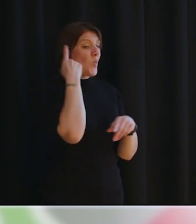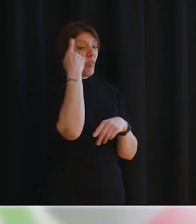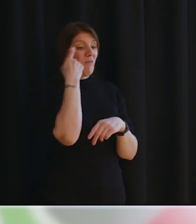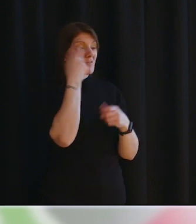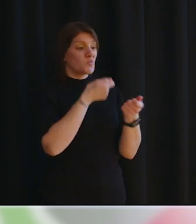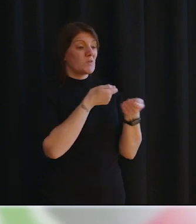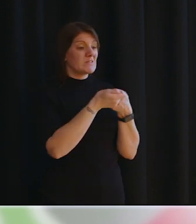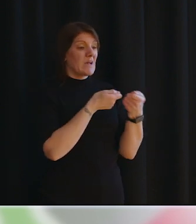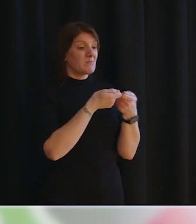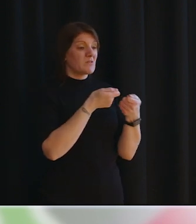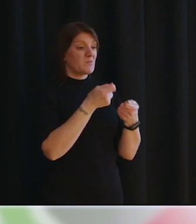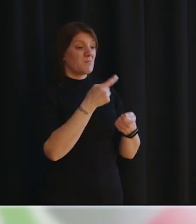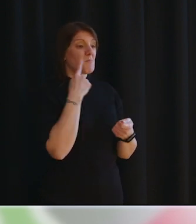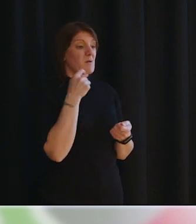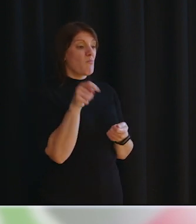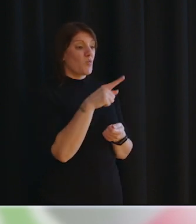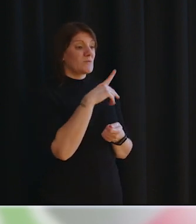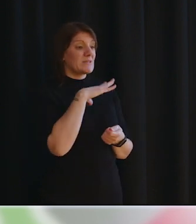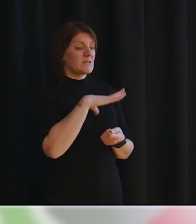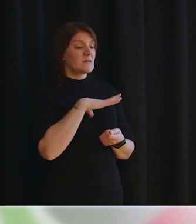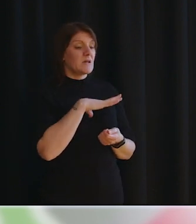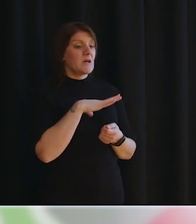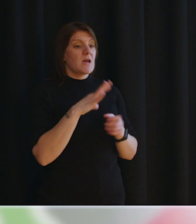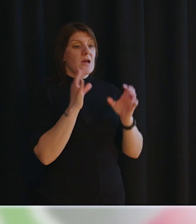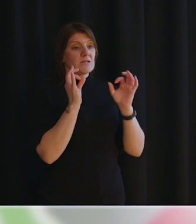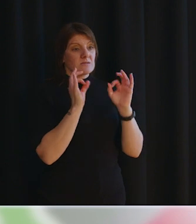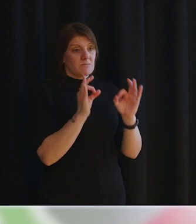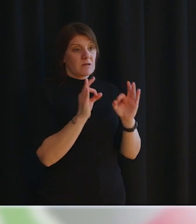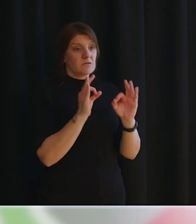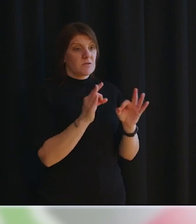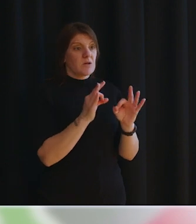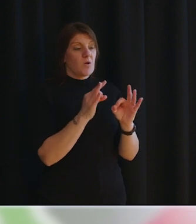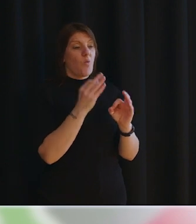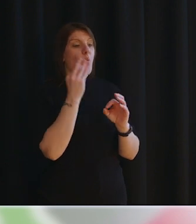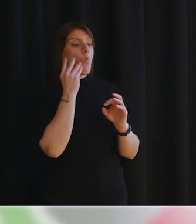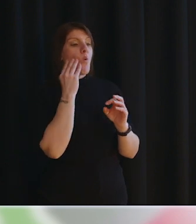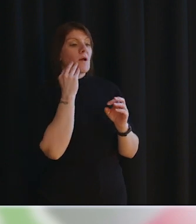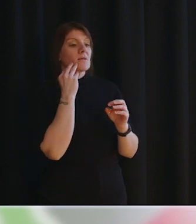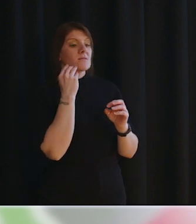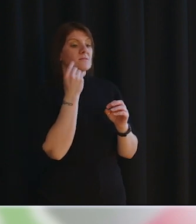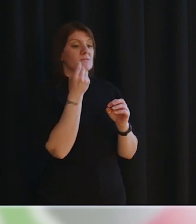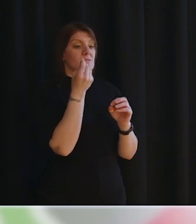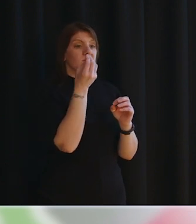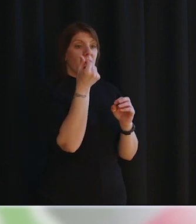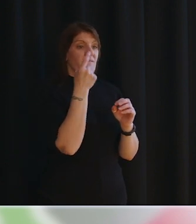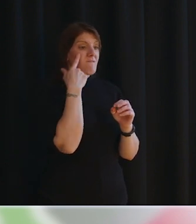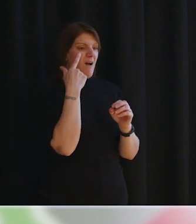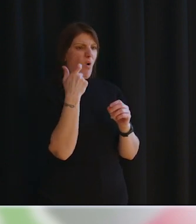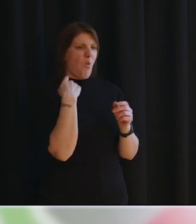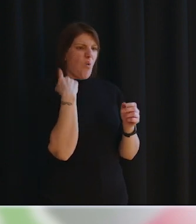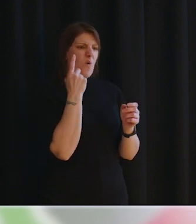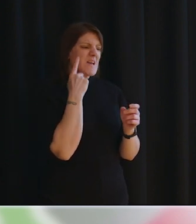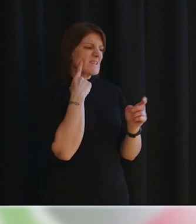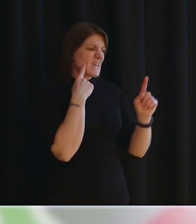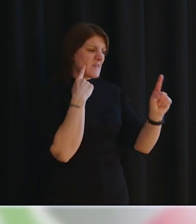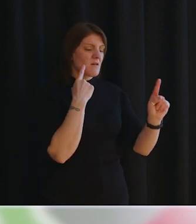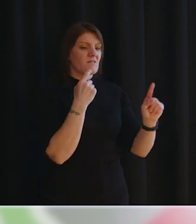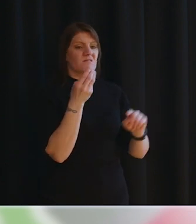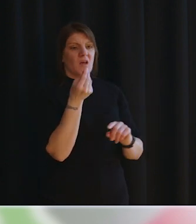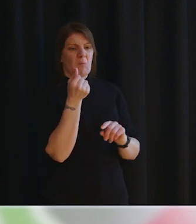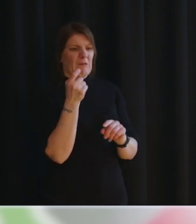for people's needs, including people who find it very easy and people who find it very difficult. That's a really basic thing that you would hope to see within a